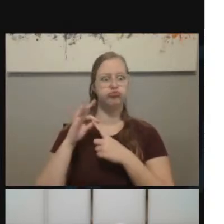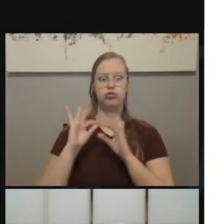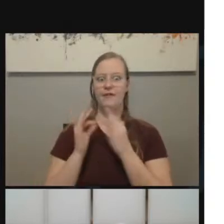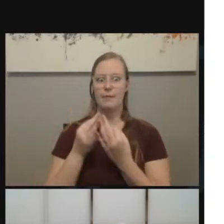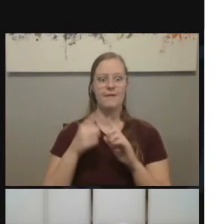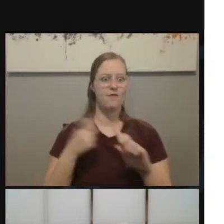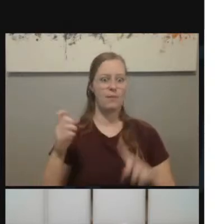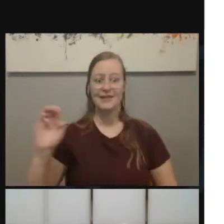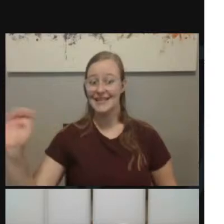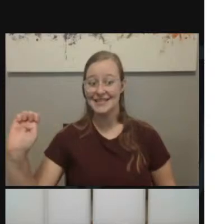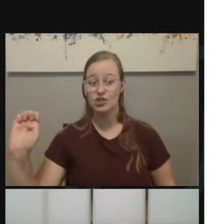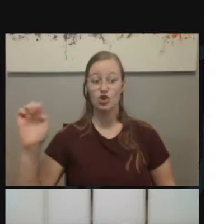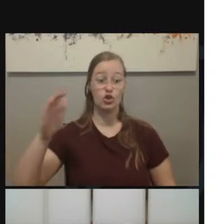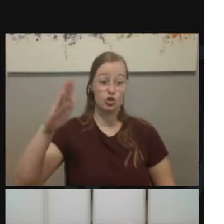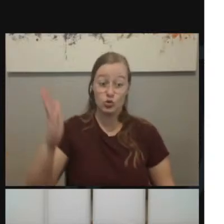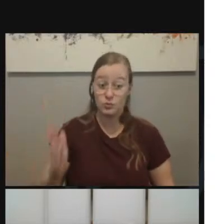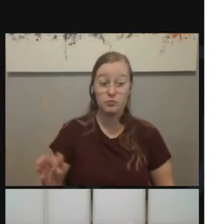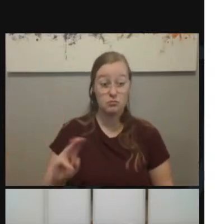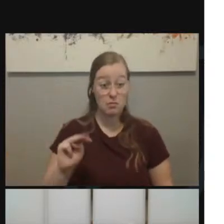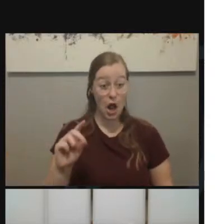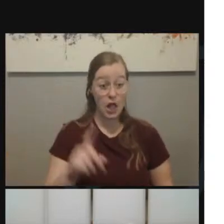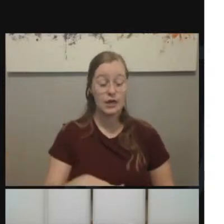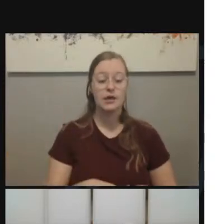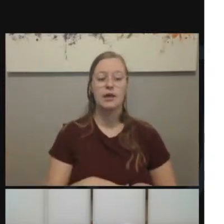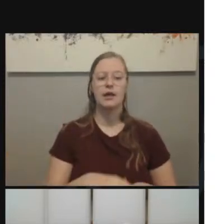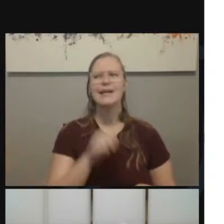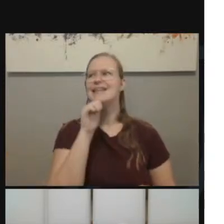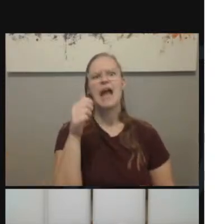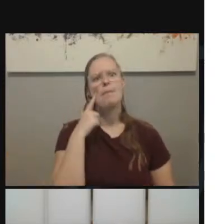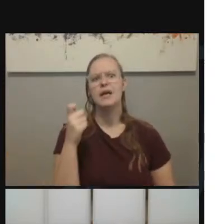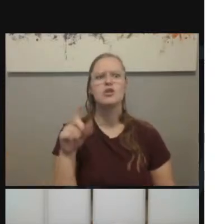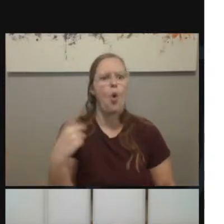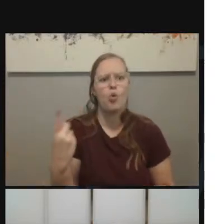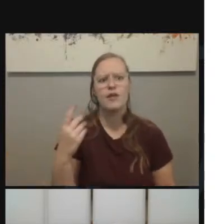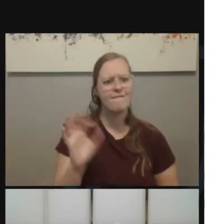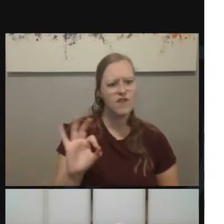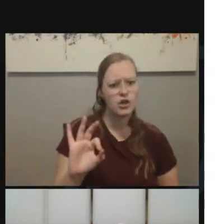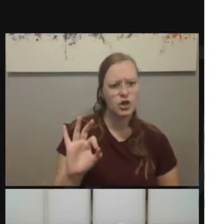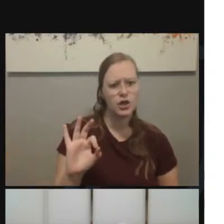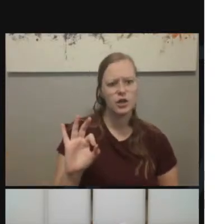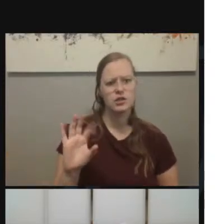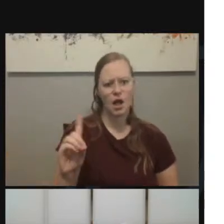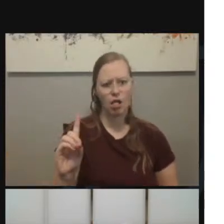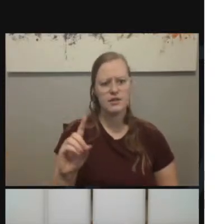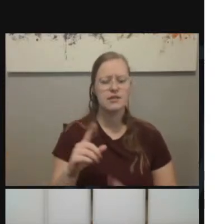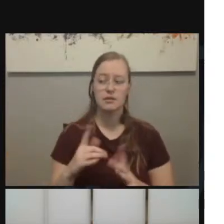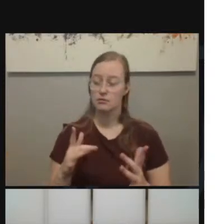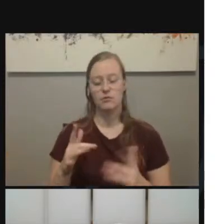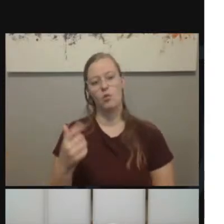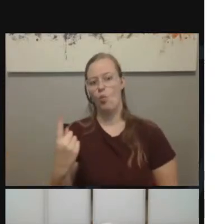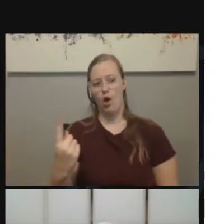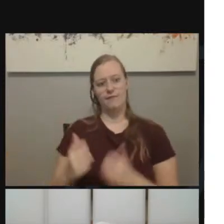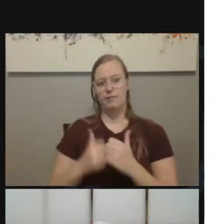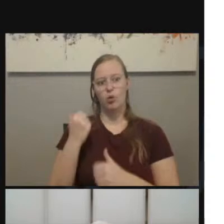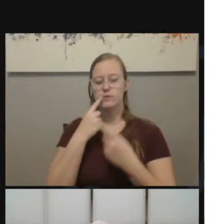Maryland, and not only because of Frederick Douglass, one of the most accomplished.